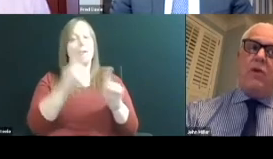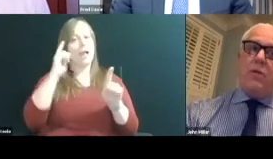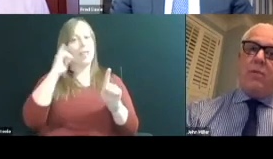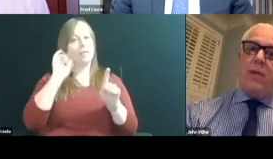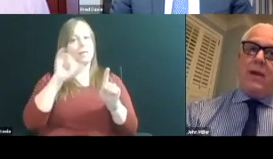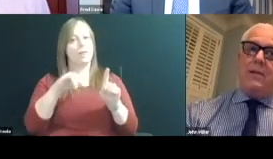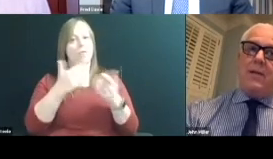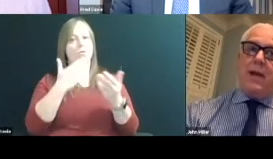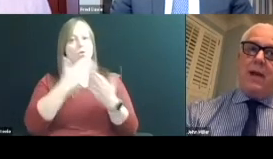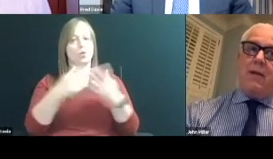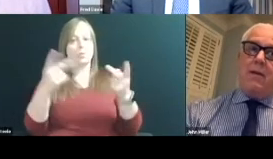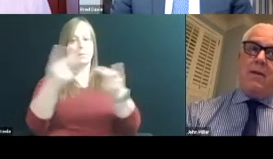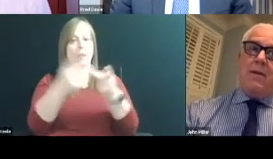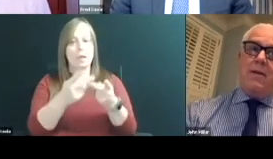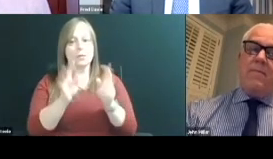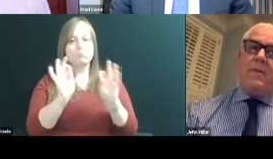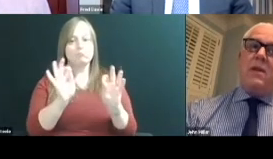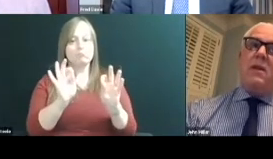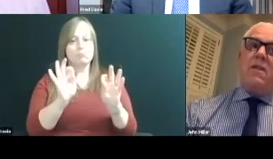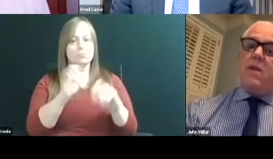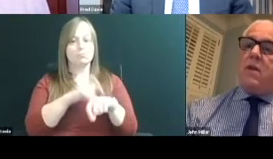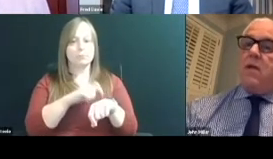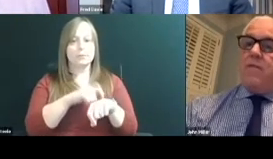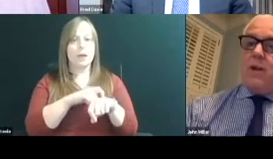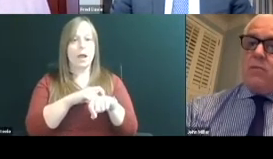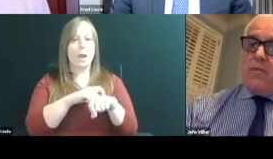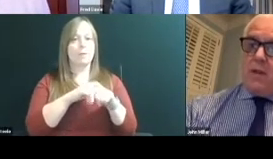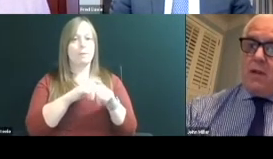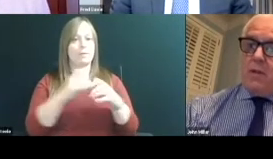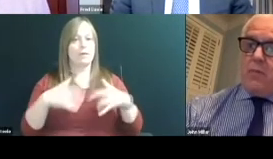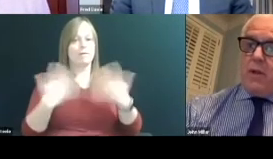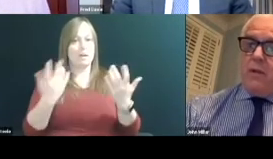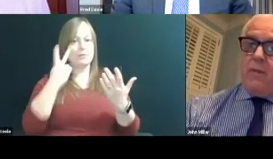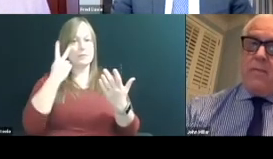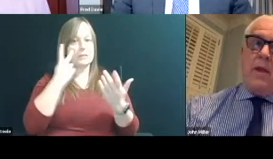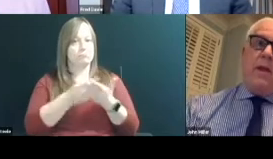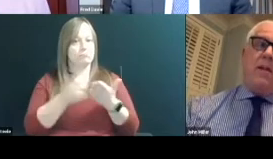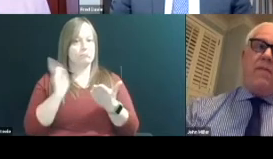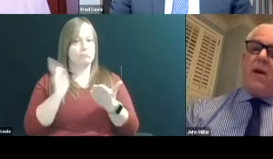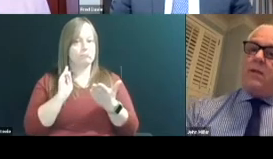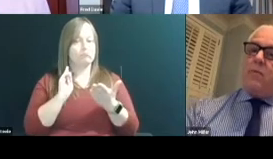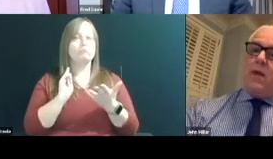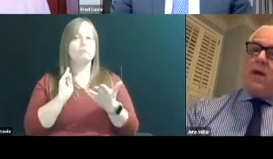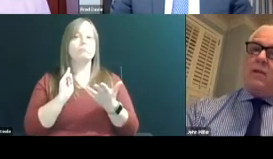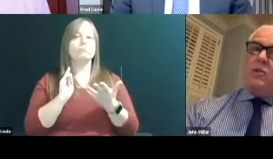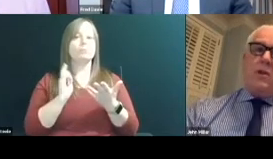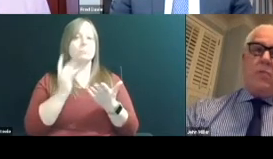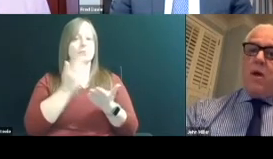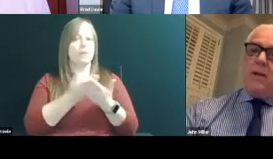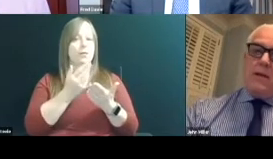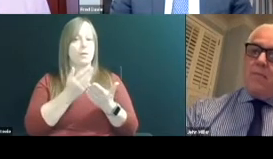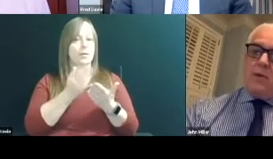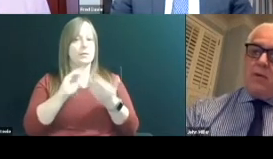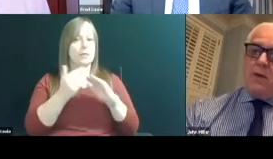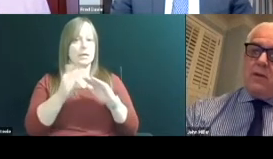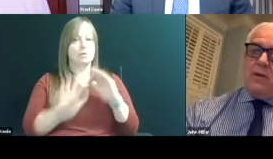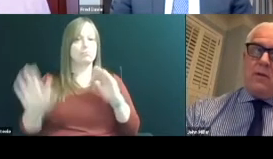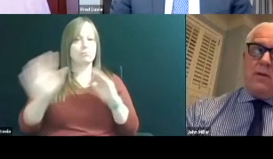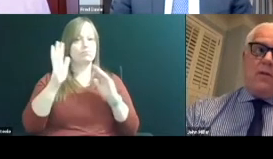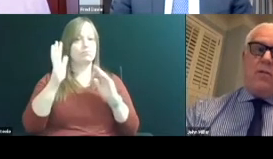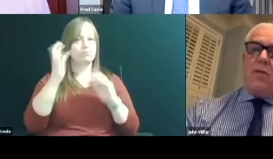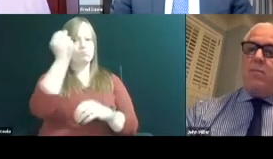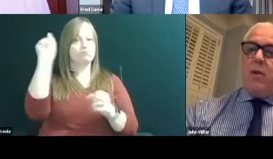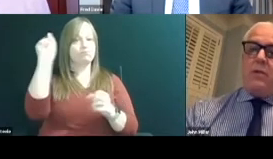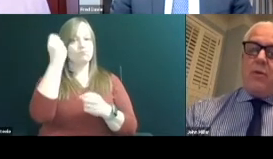we're in a good place. And given the events we've seen this week, the fact that we had citywide